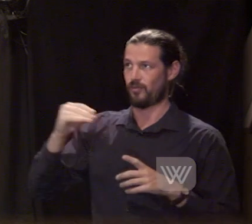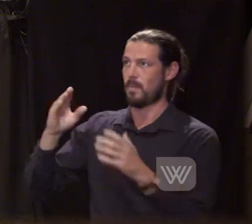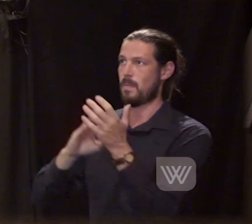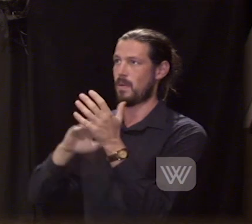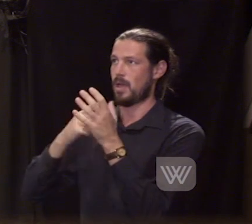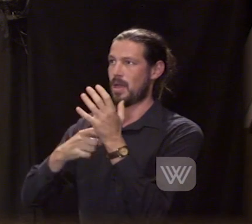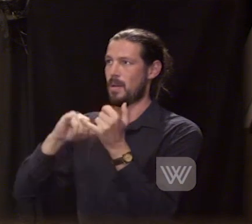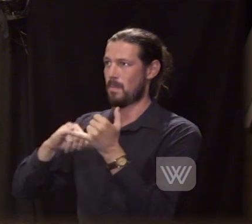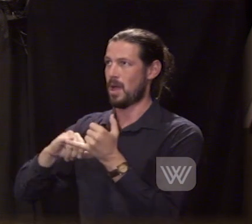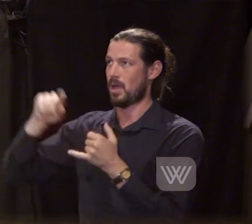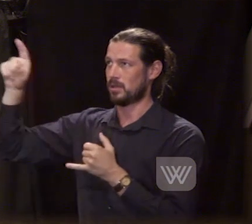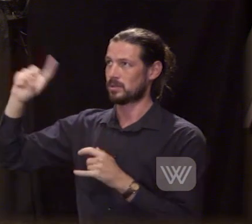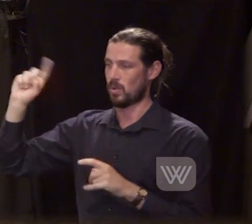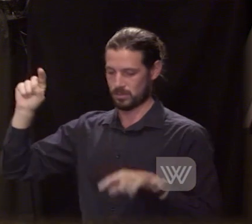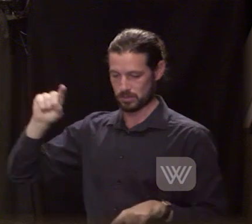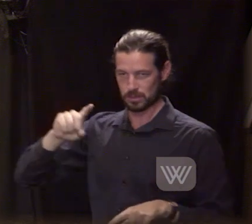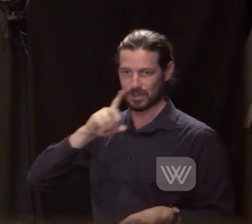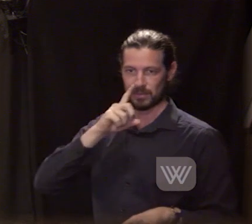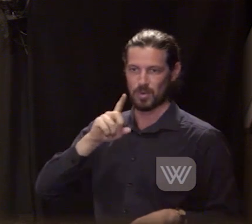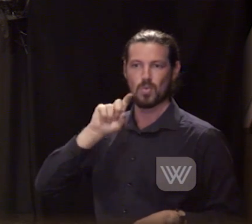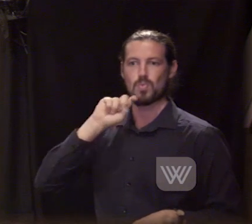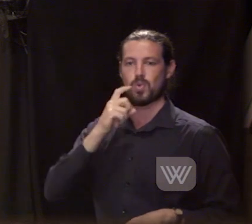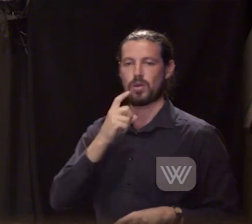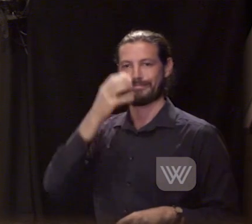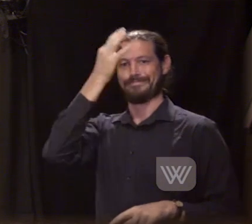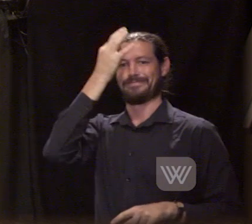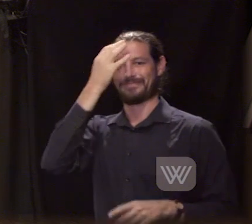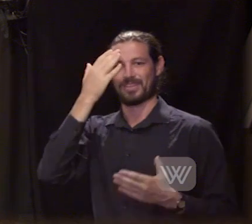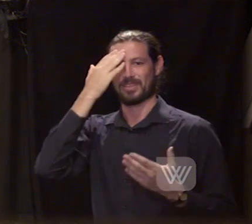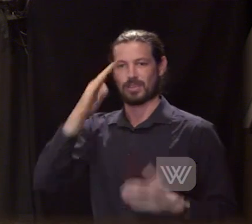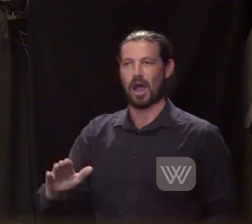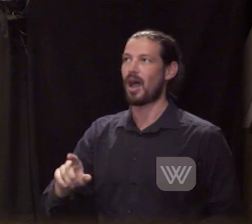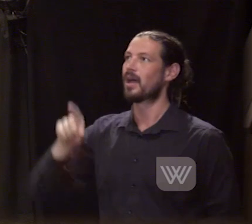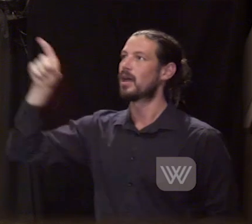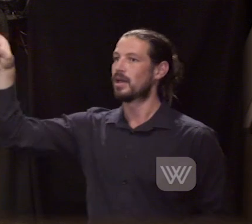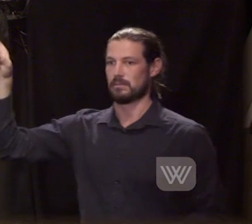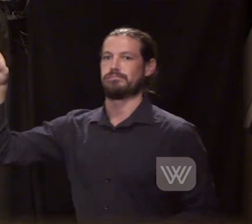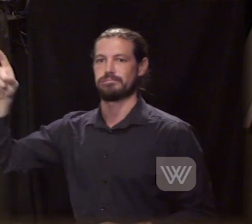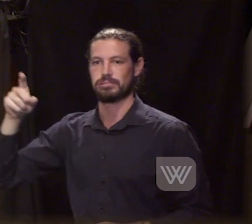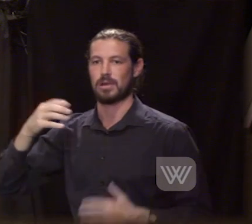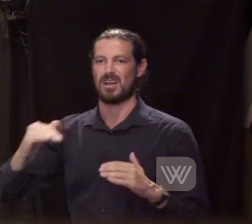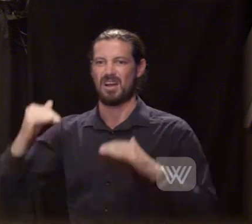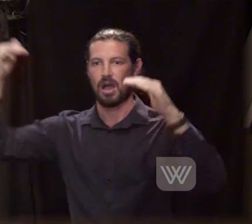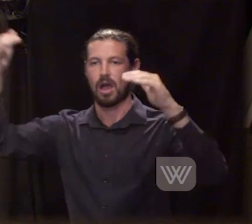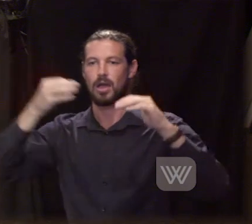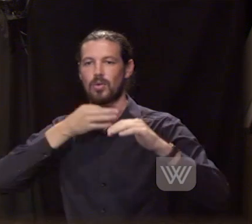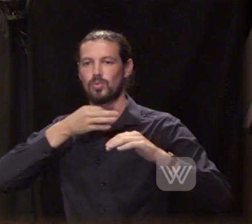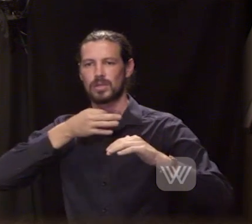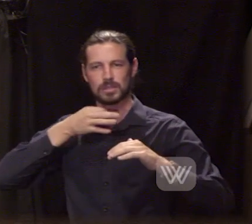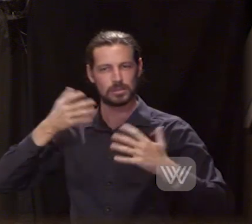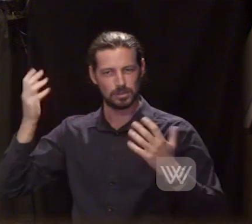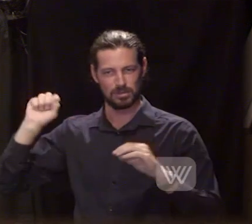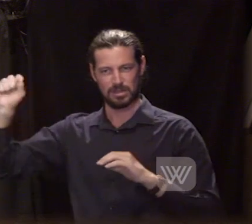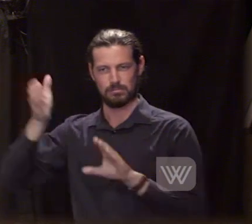the thought of Martians. When an accident's going to happen or an illness is going to happen, you haven't got that risk in what